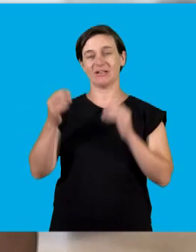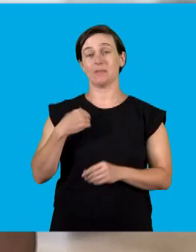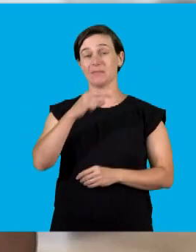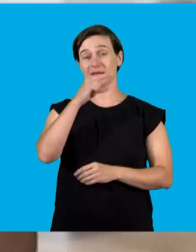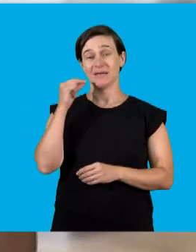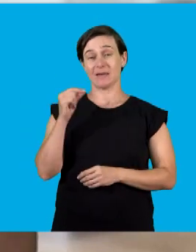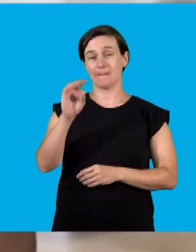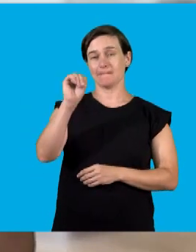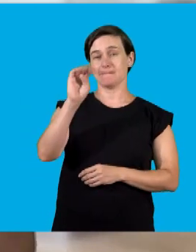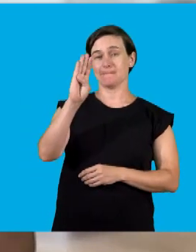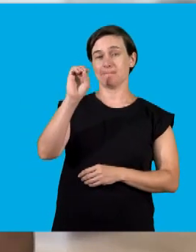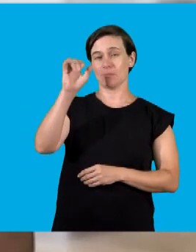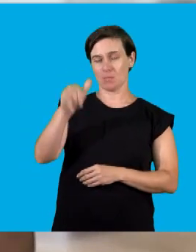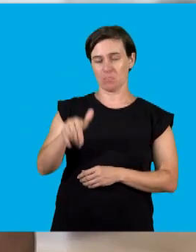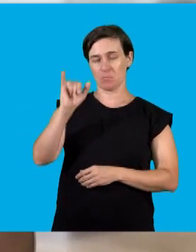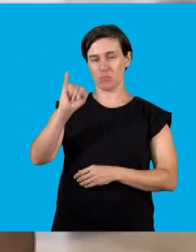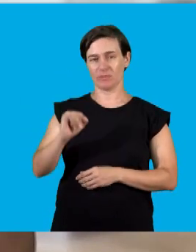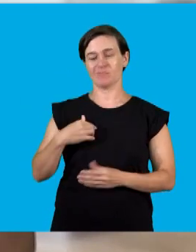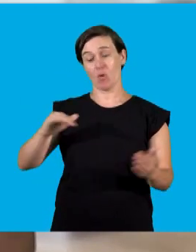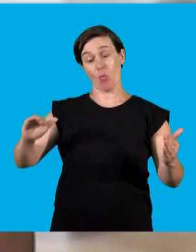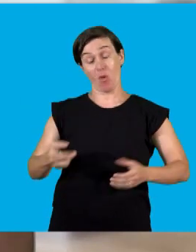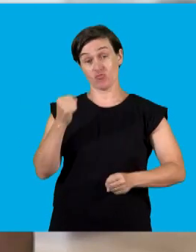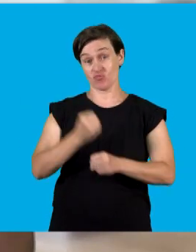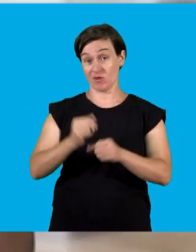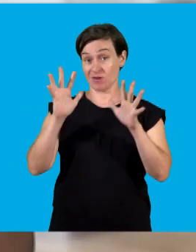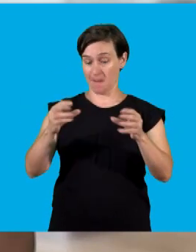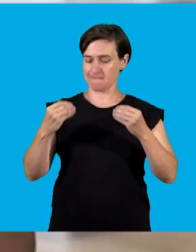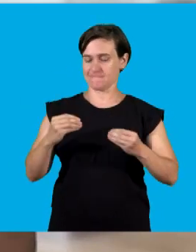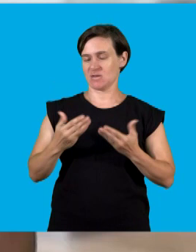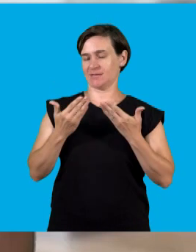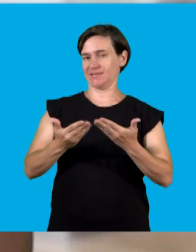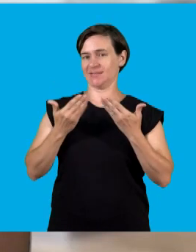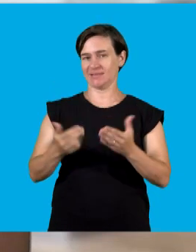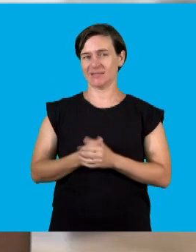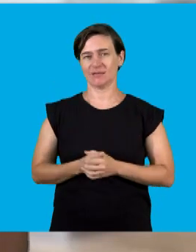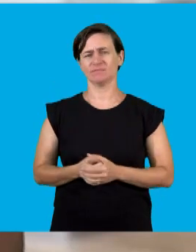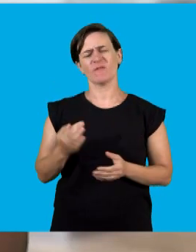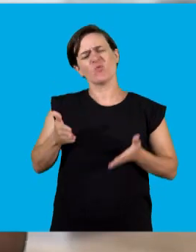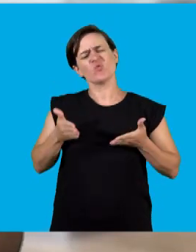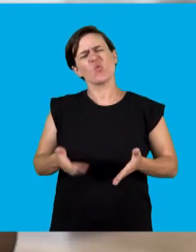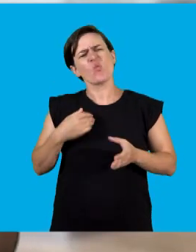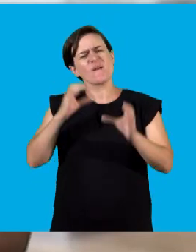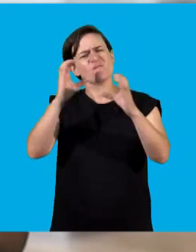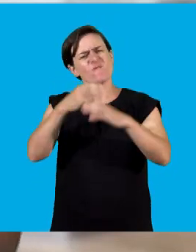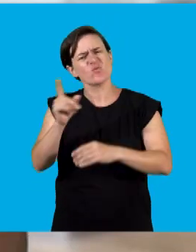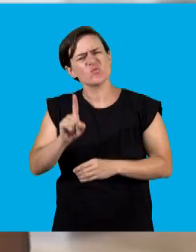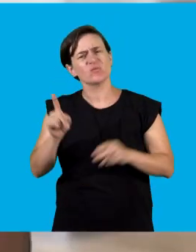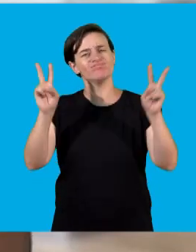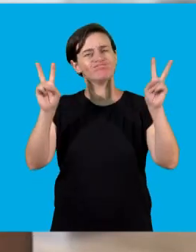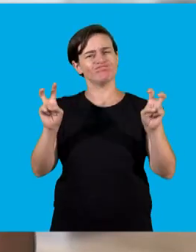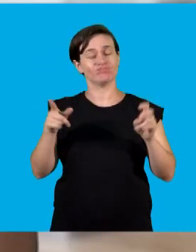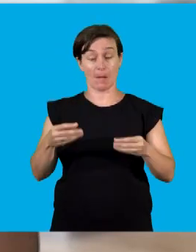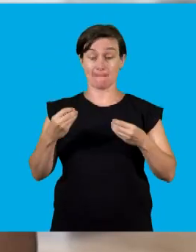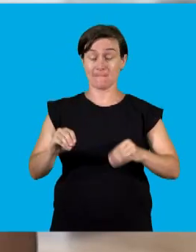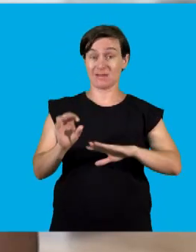Good day, everybody. My name is Ms. Mabue. I welcome you to today's Grade 10 Business Studies lessons. And for today's lesson, we'll be focusing on the